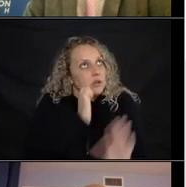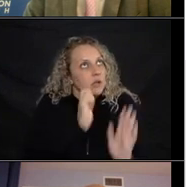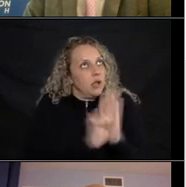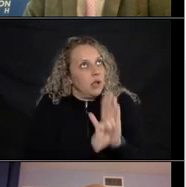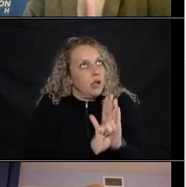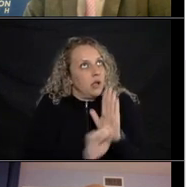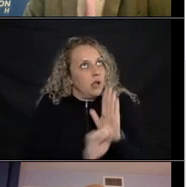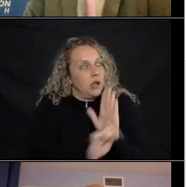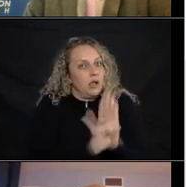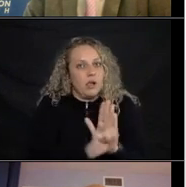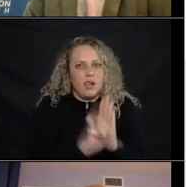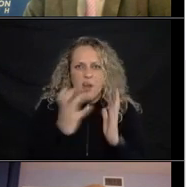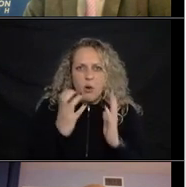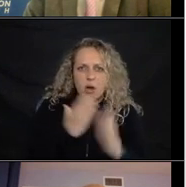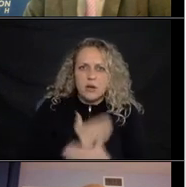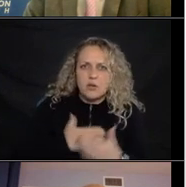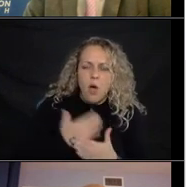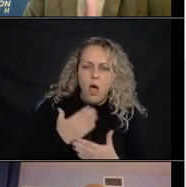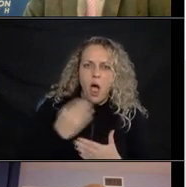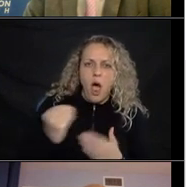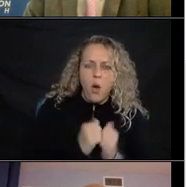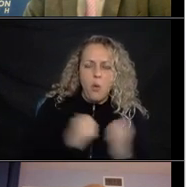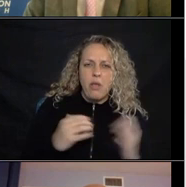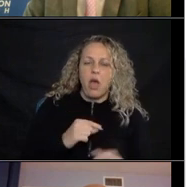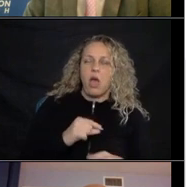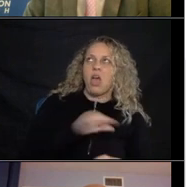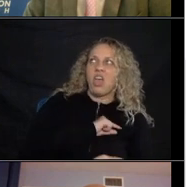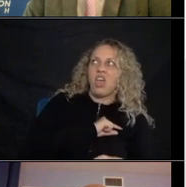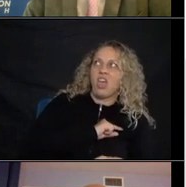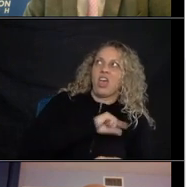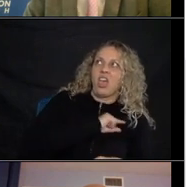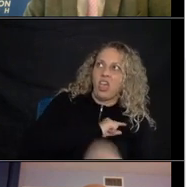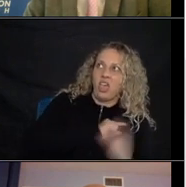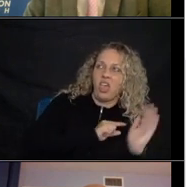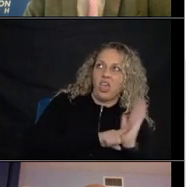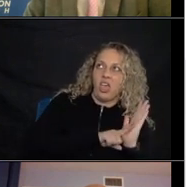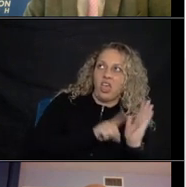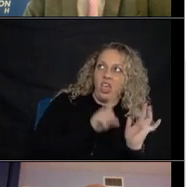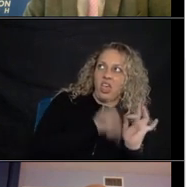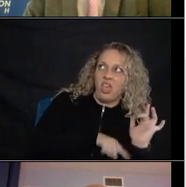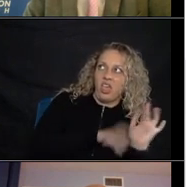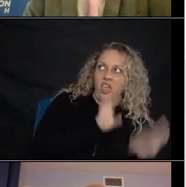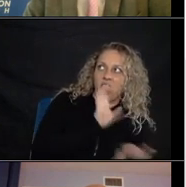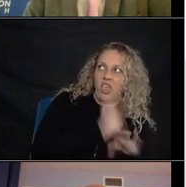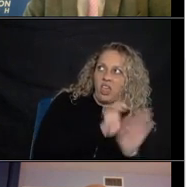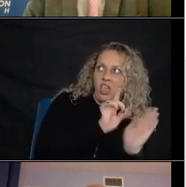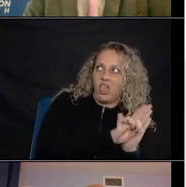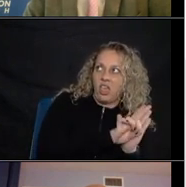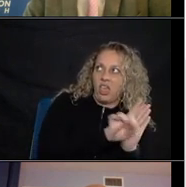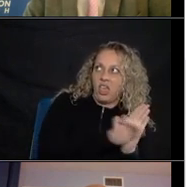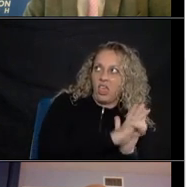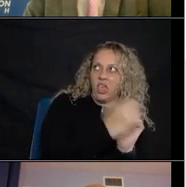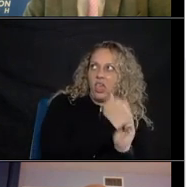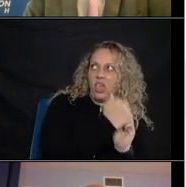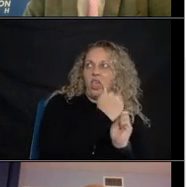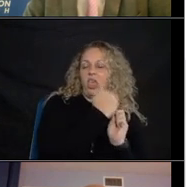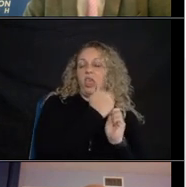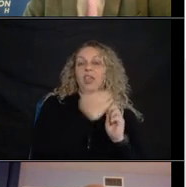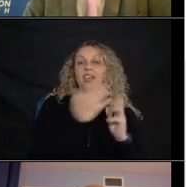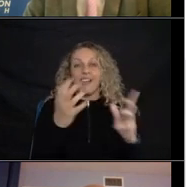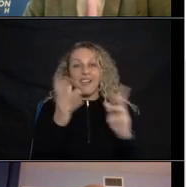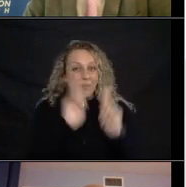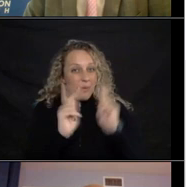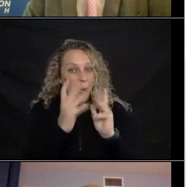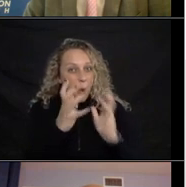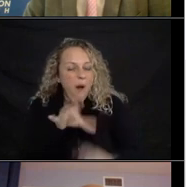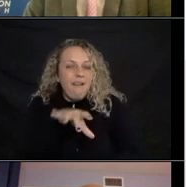us enjoy Boynton without the guilt trip of skipping church. If people wanted to